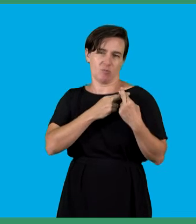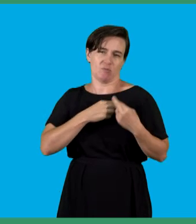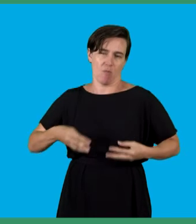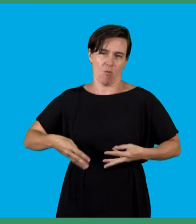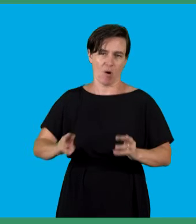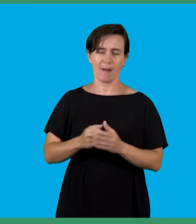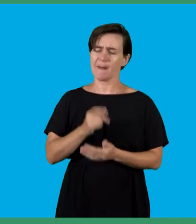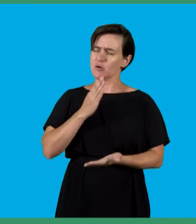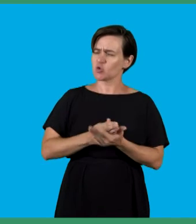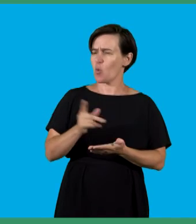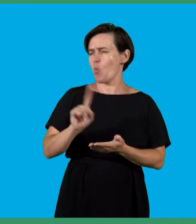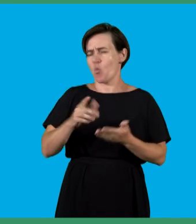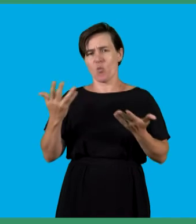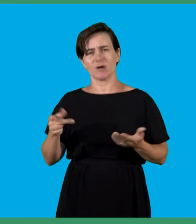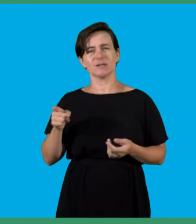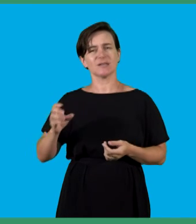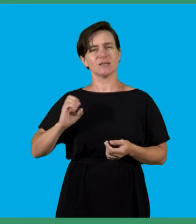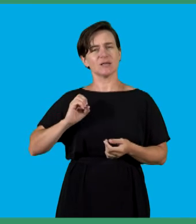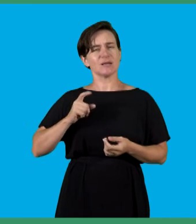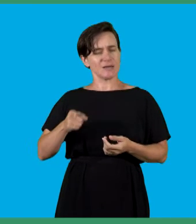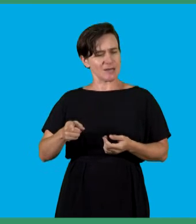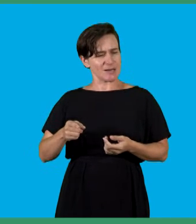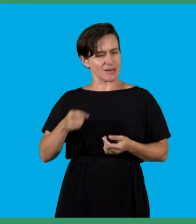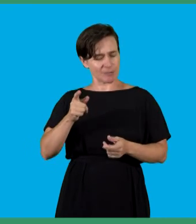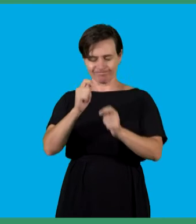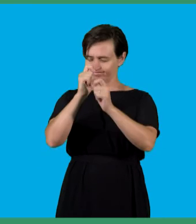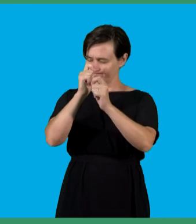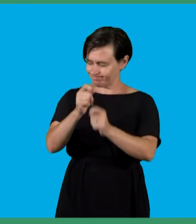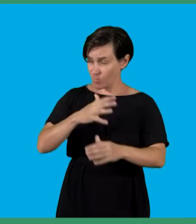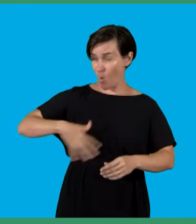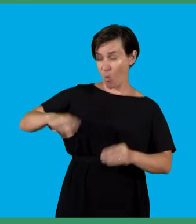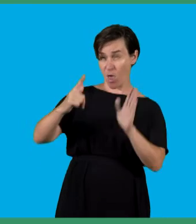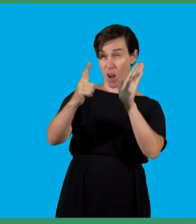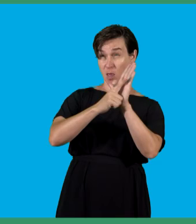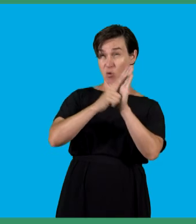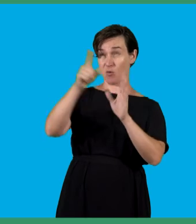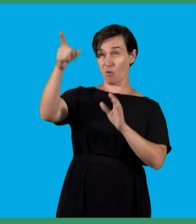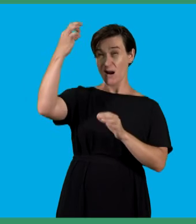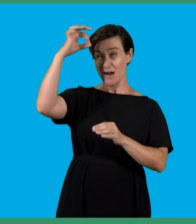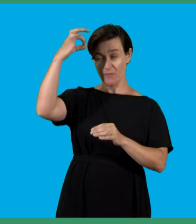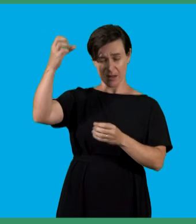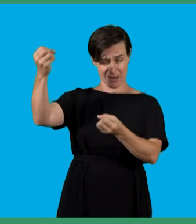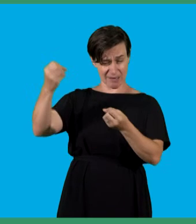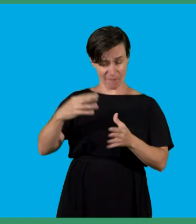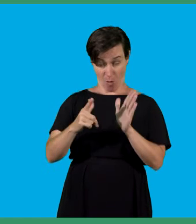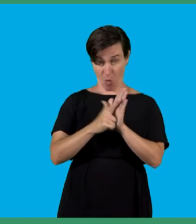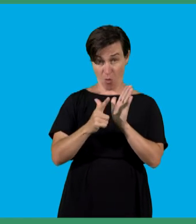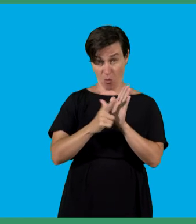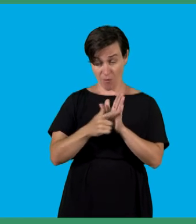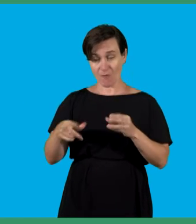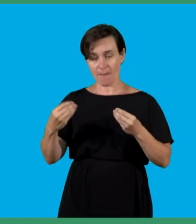responsible way, is making sure that we adhere to all the legislation that governs